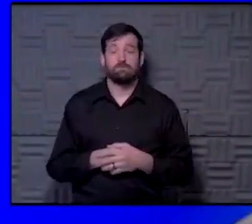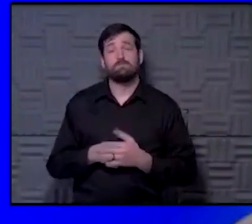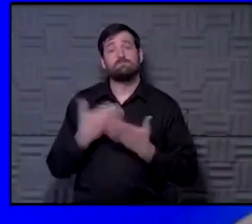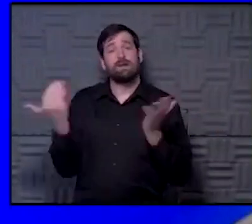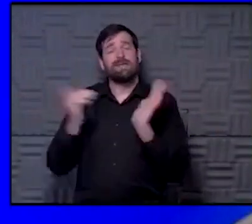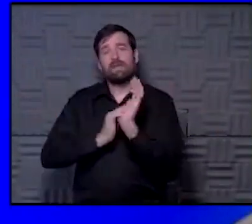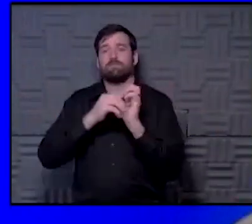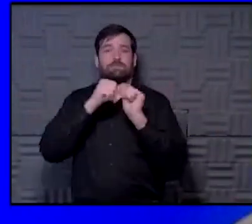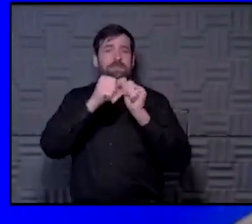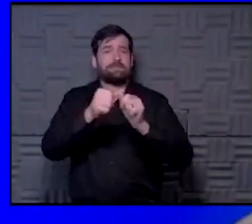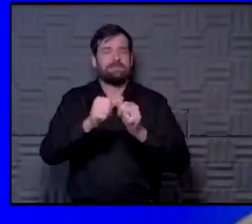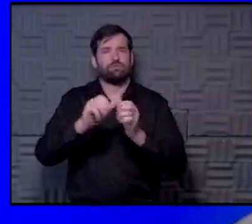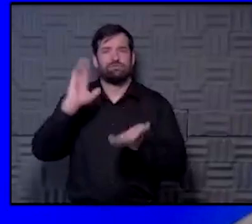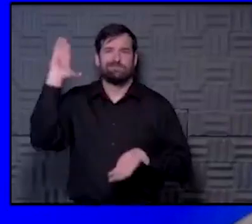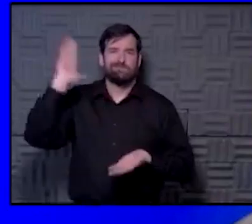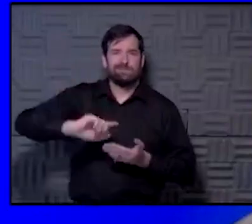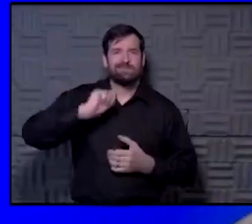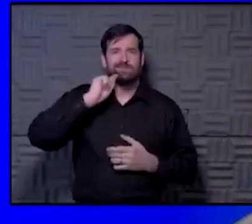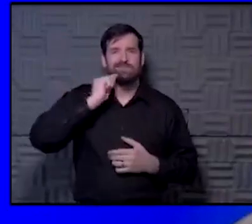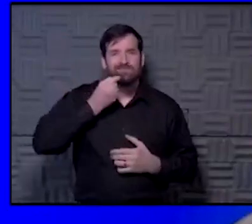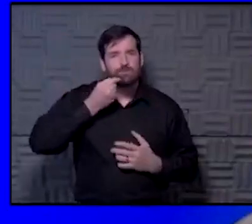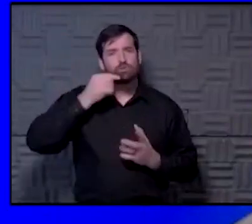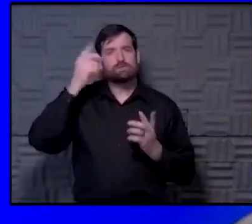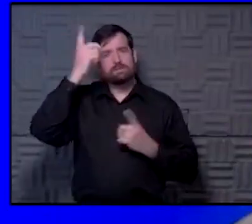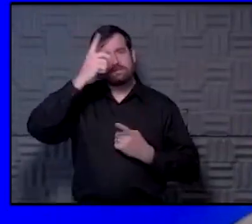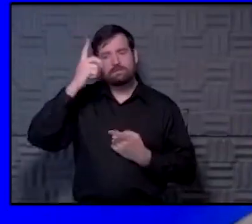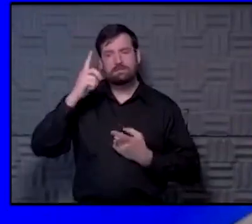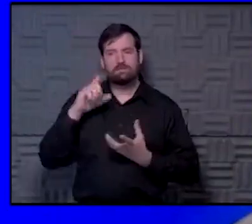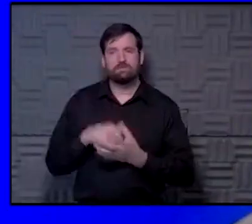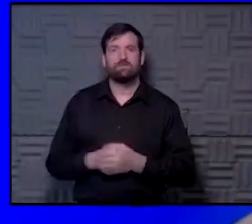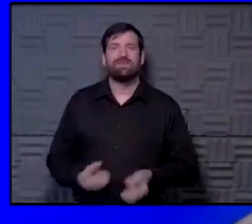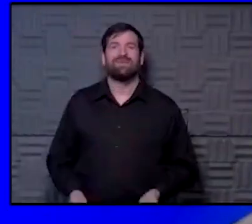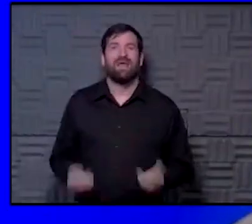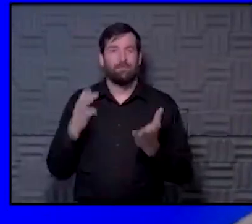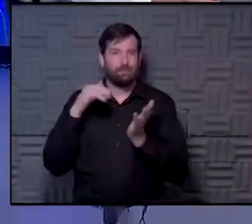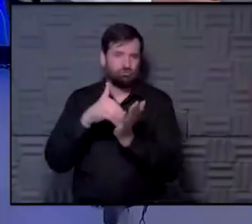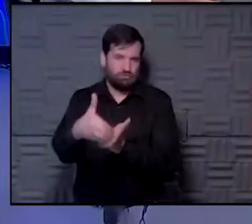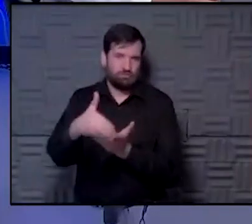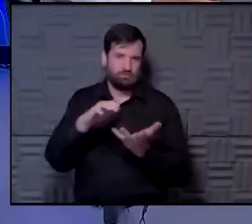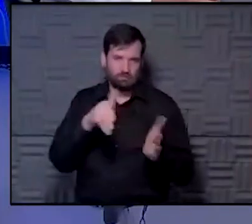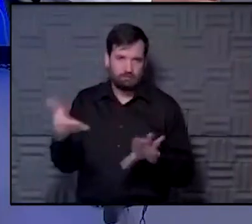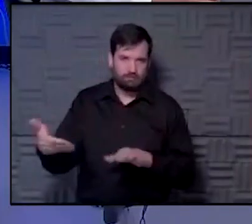to decrease the severity of disease and the overall rate of death. Yeah,